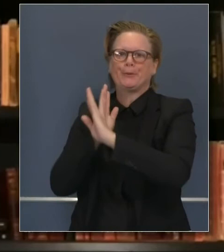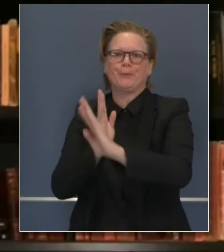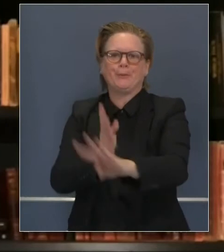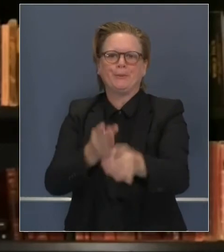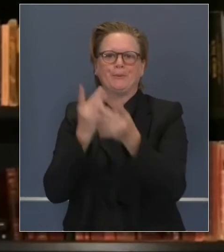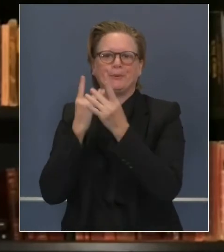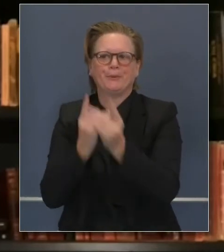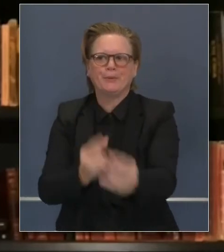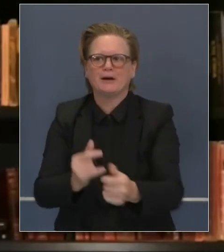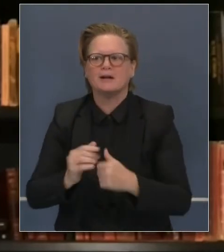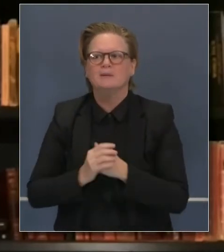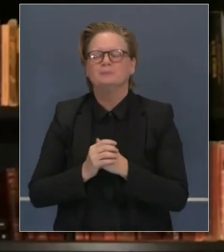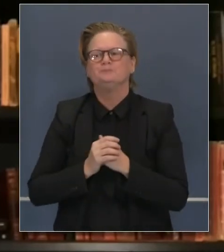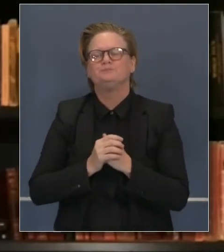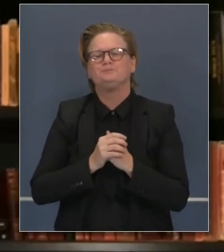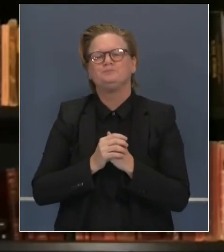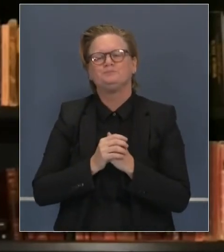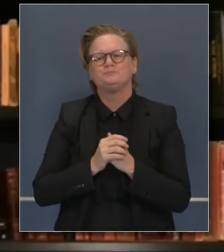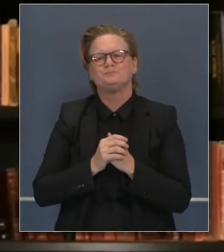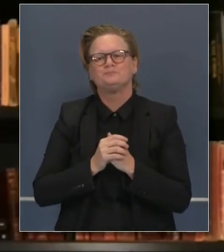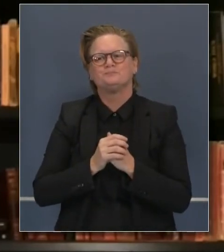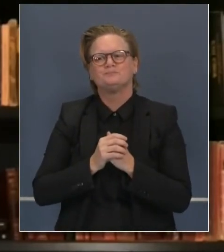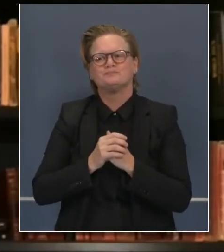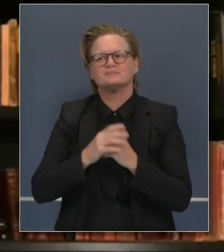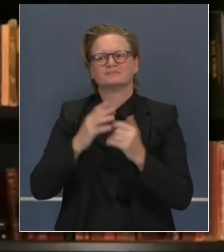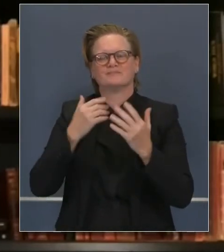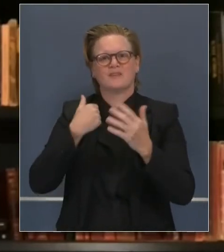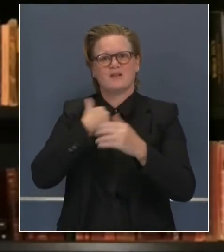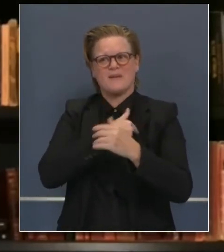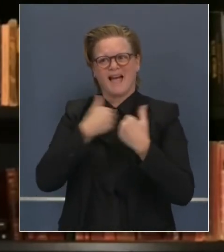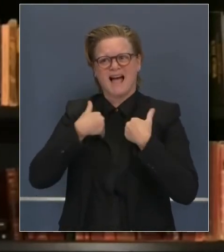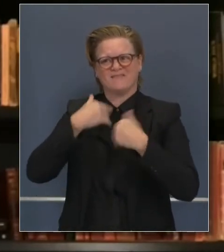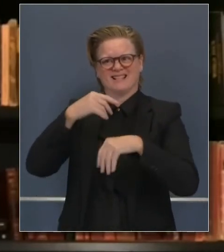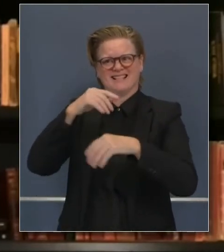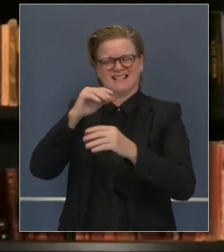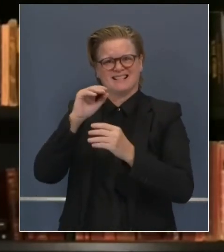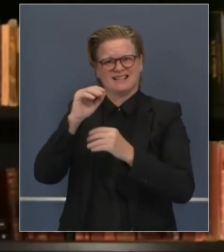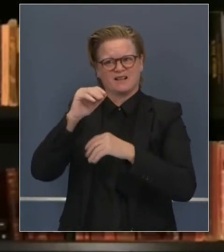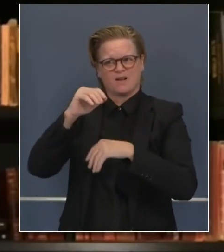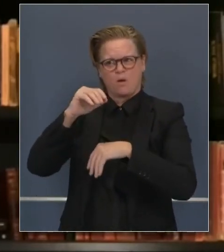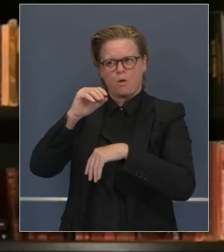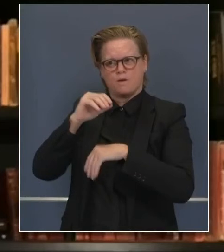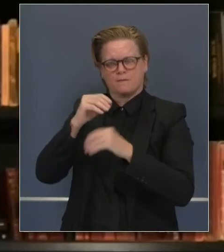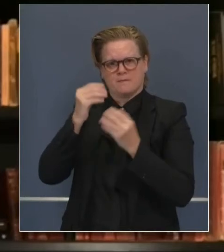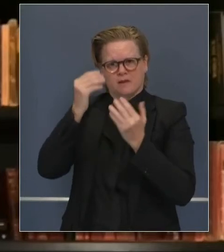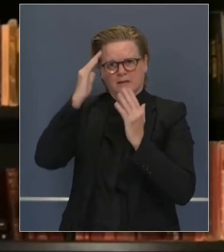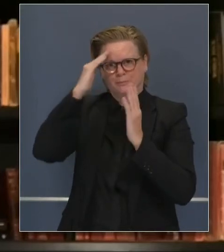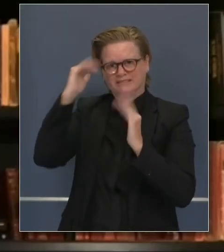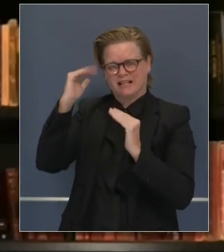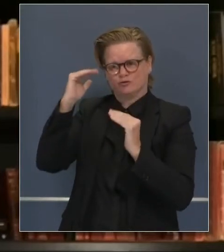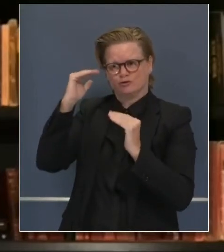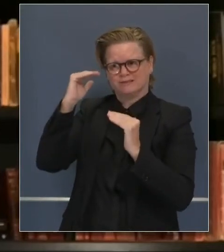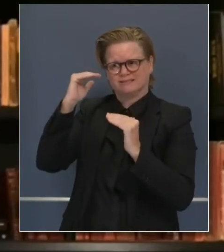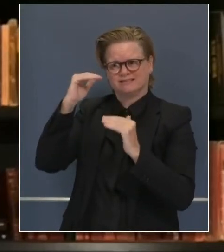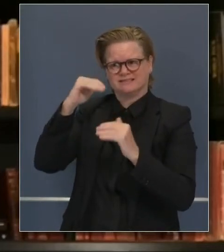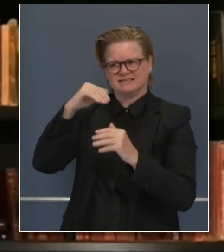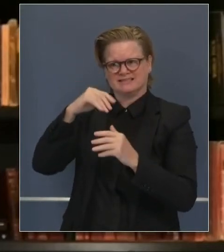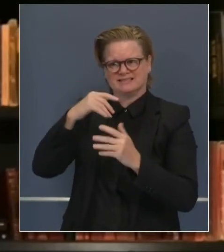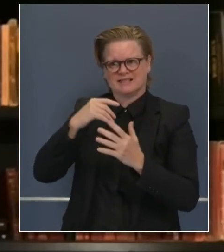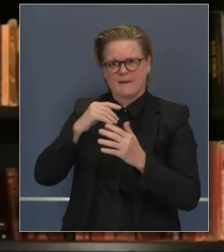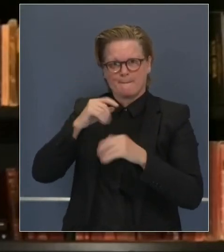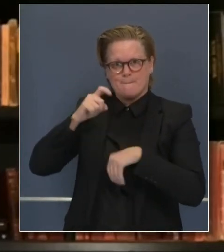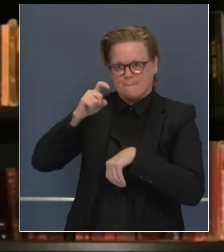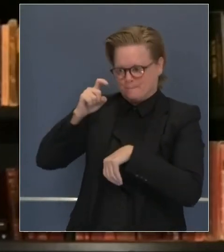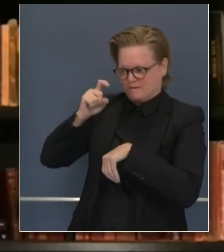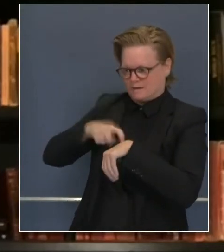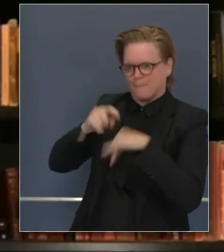actually put a timeline in terms of our own internal expectations to clear out that backlog. We have 5 new people